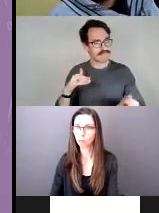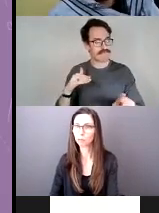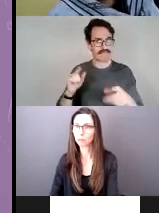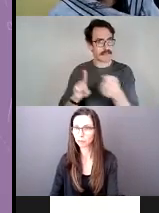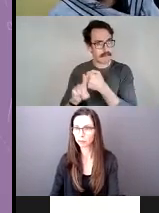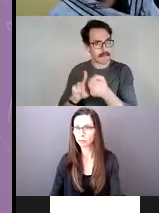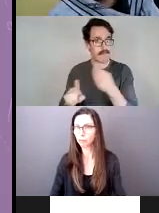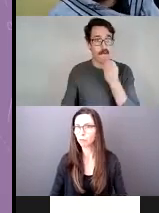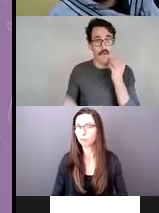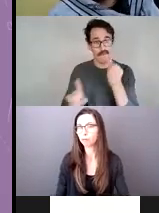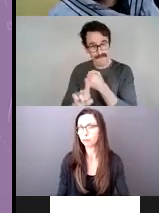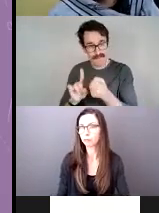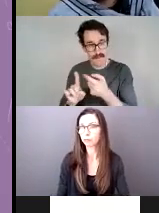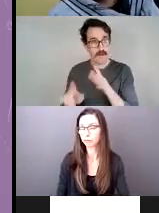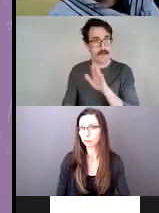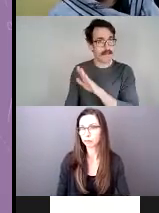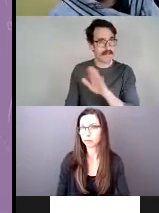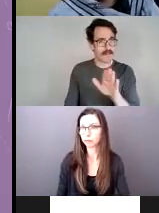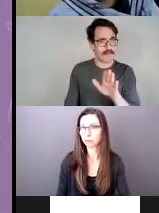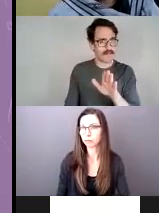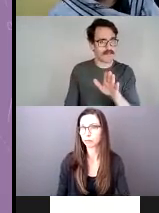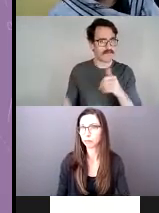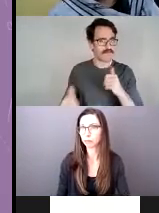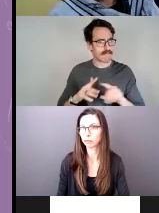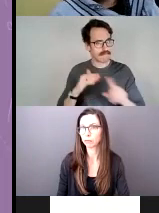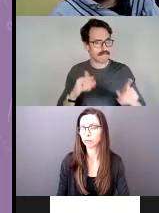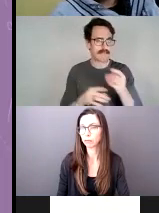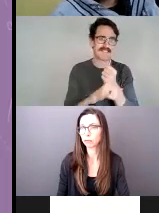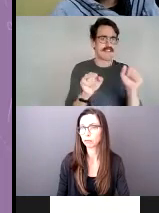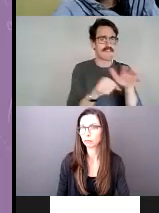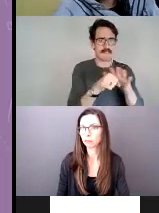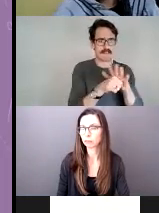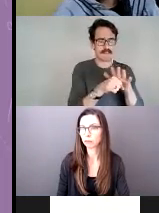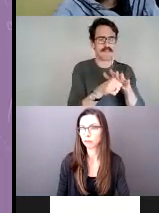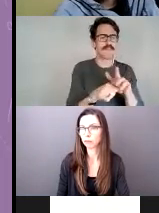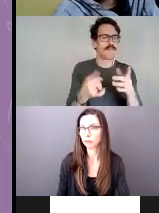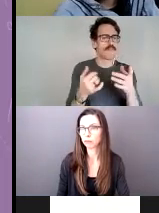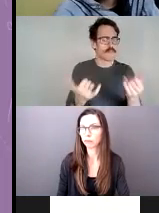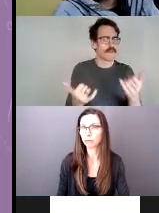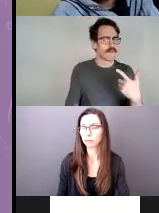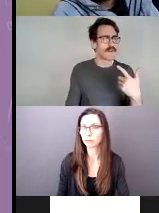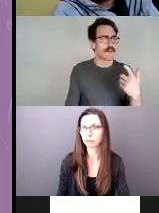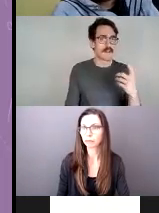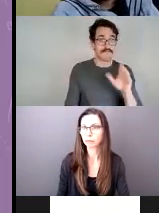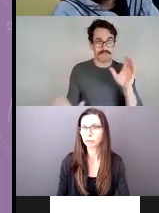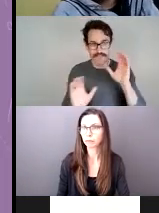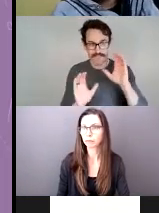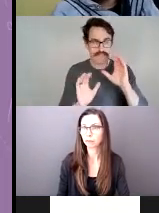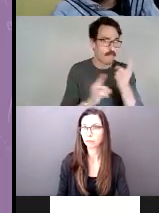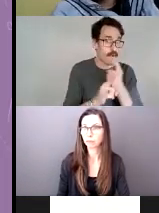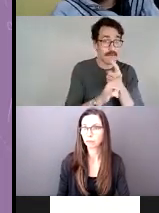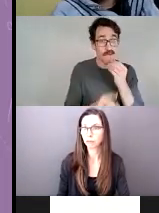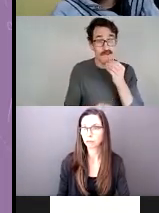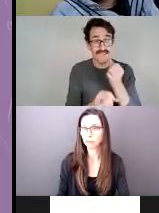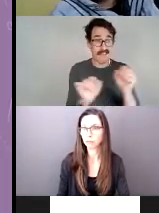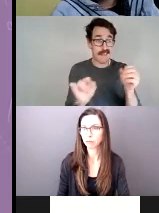stuff. So they put their belongings in storage, and we try to figure out if they go into a shelter, and we'll help them to go to the shelter, while